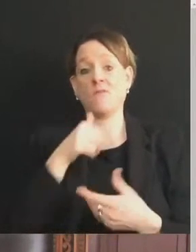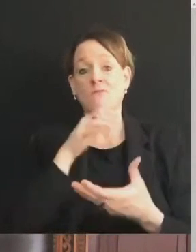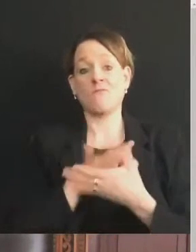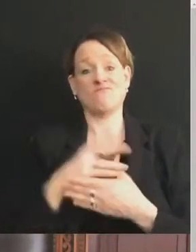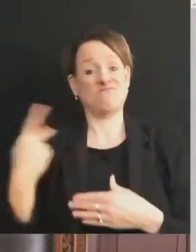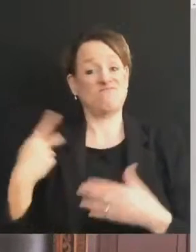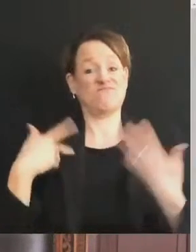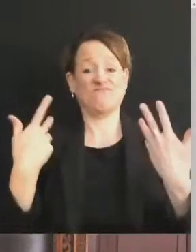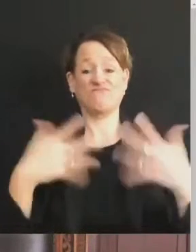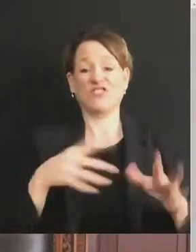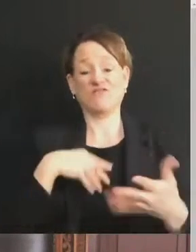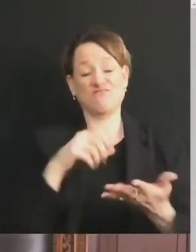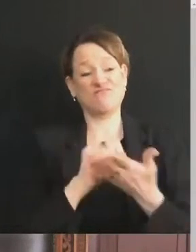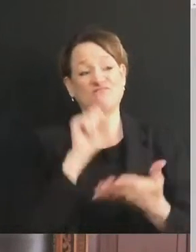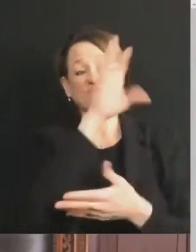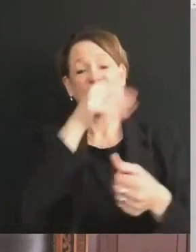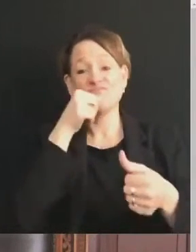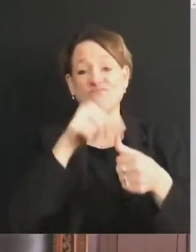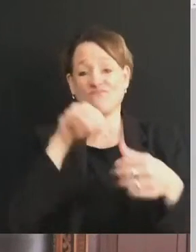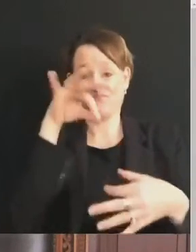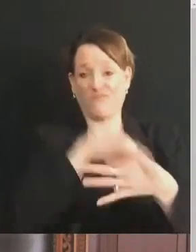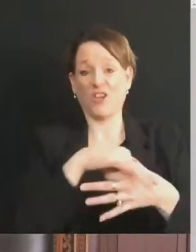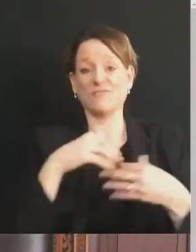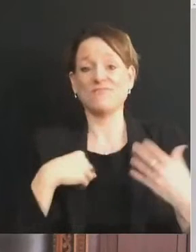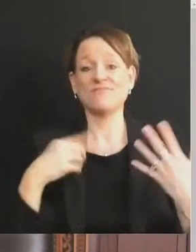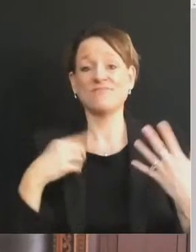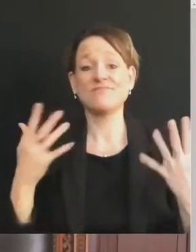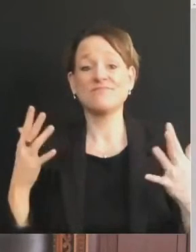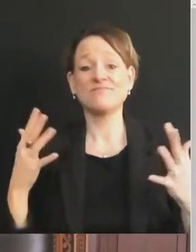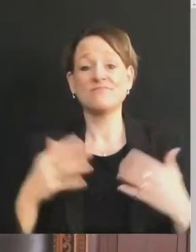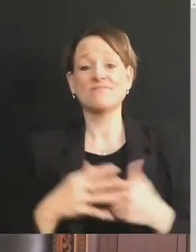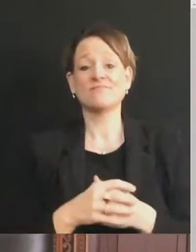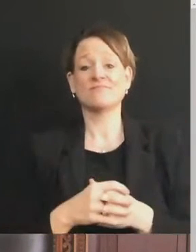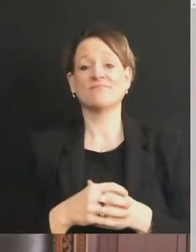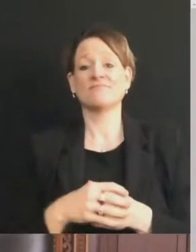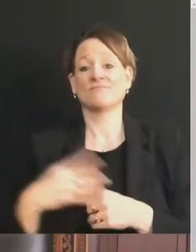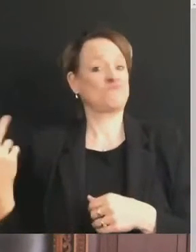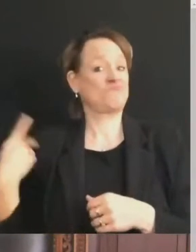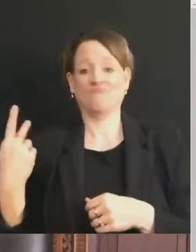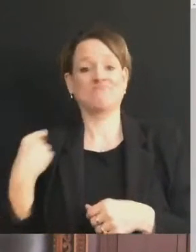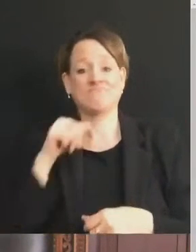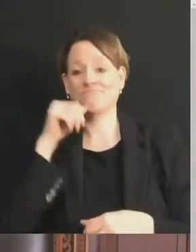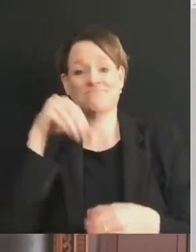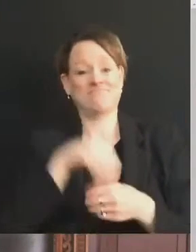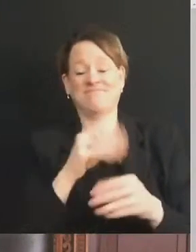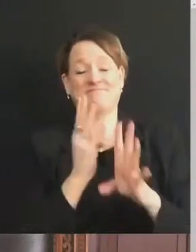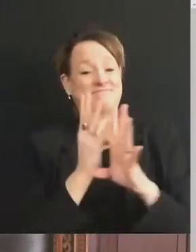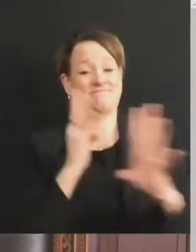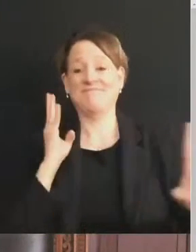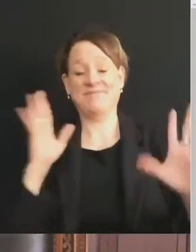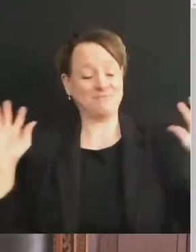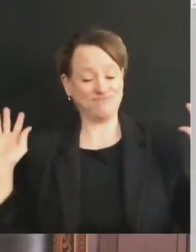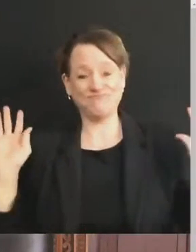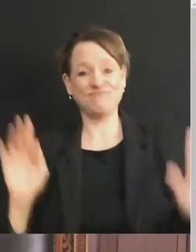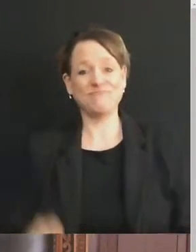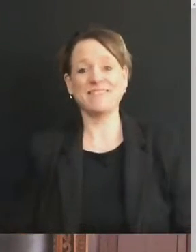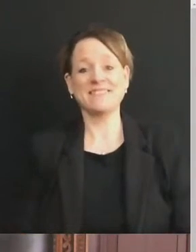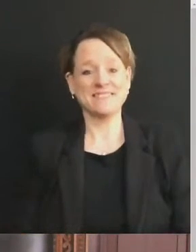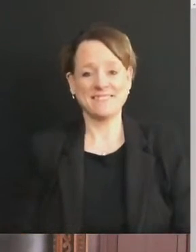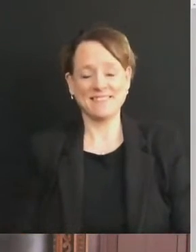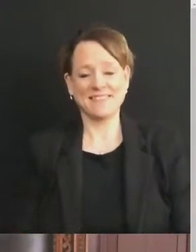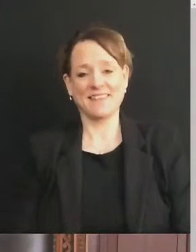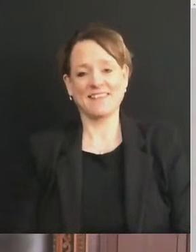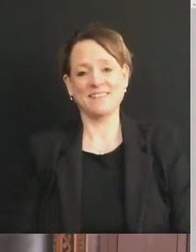be taking up space on the lines. So I believe that the situations are much different, and clearly the clerks